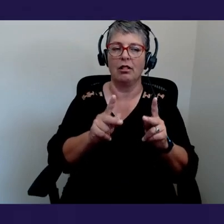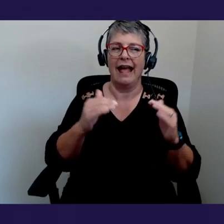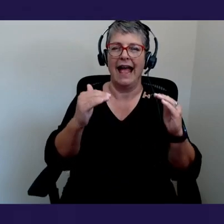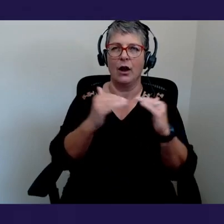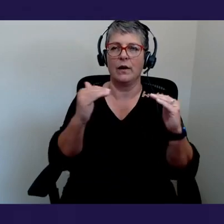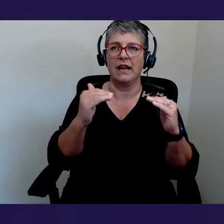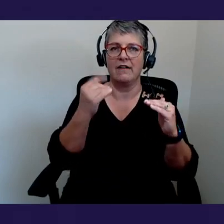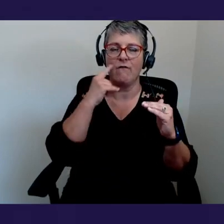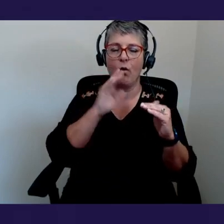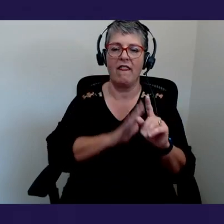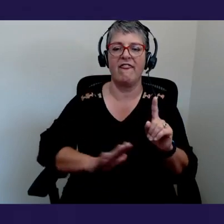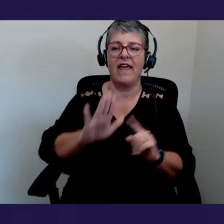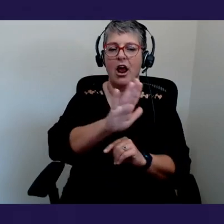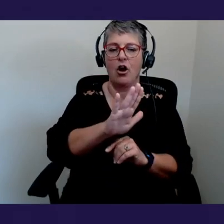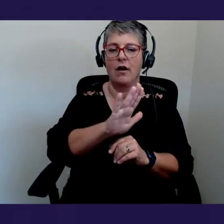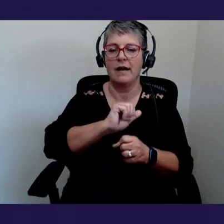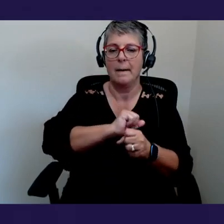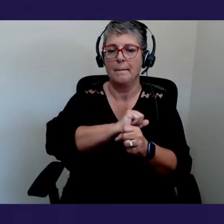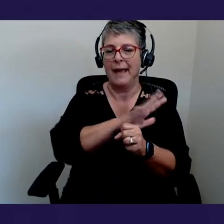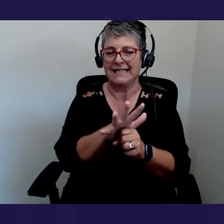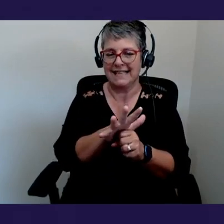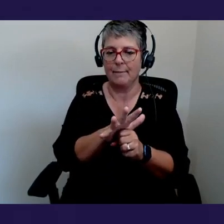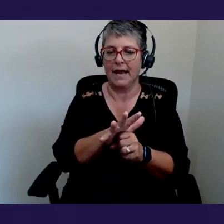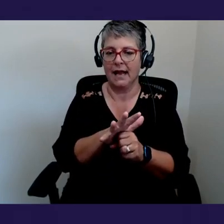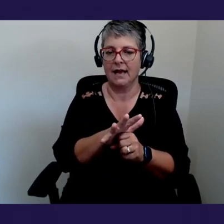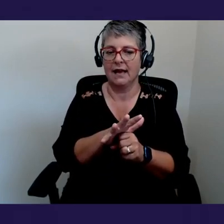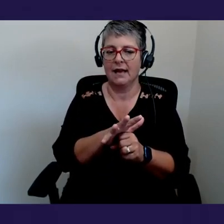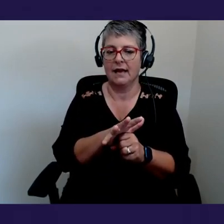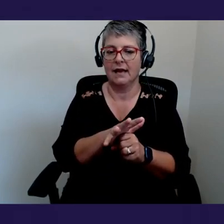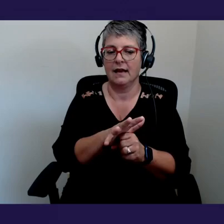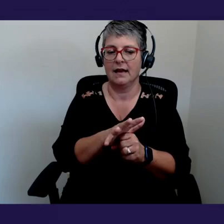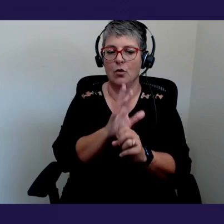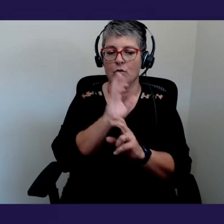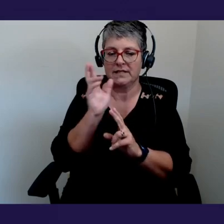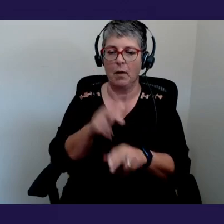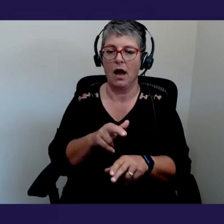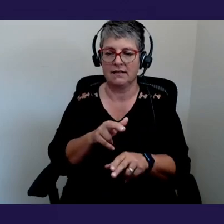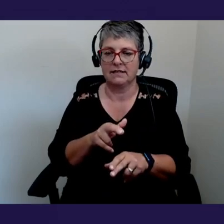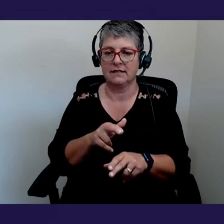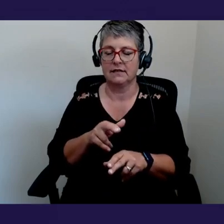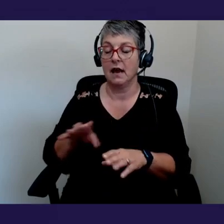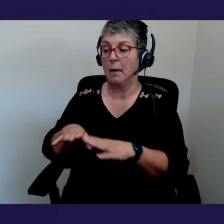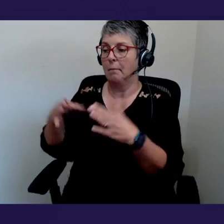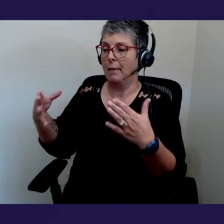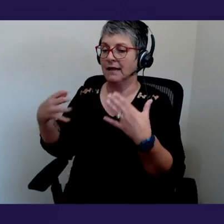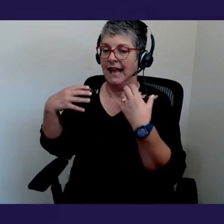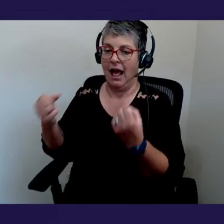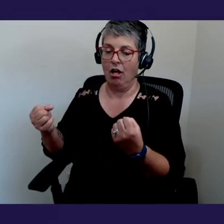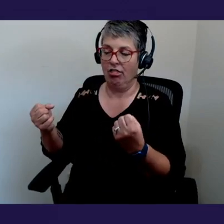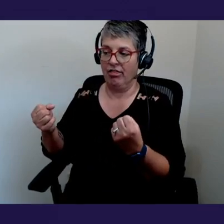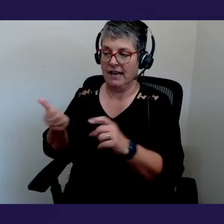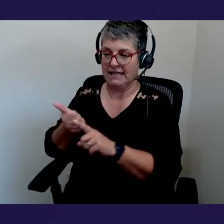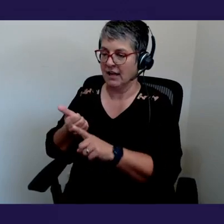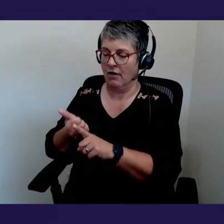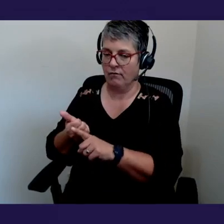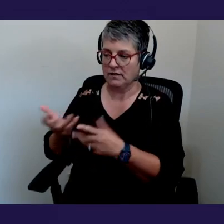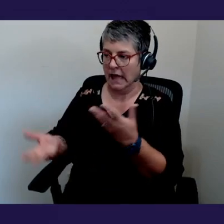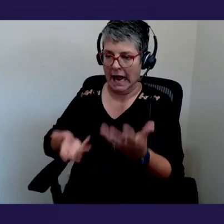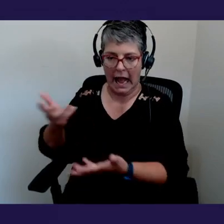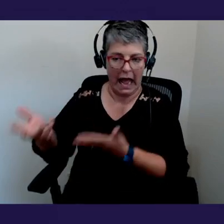And that was largely because we didn't know what was going on. So public health itself was spinning, trying to figure out what comes